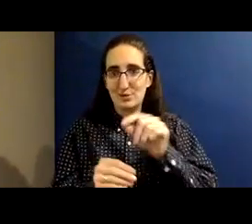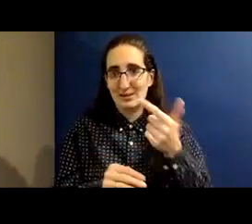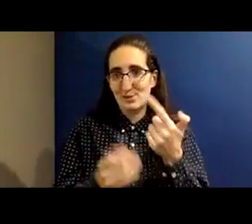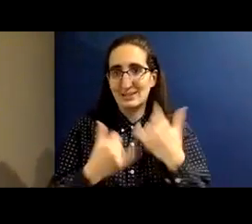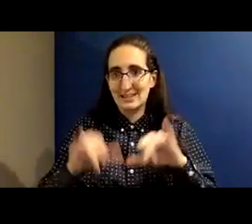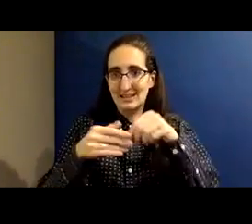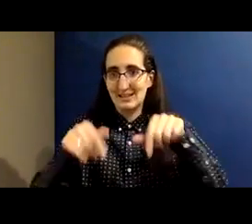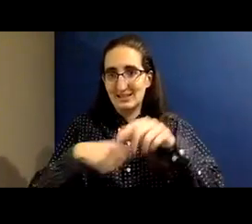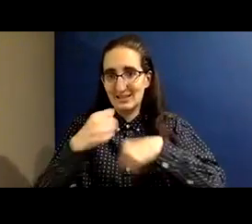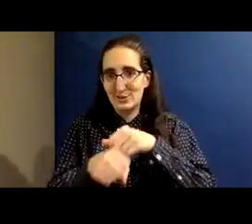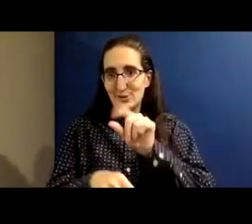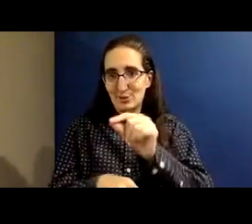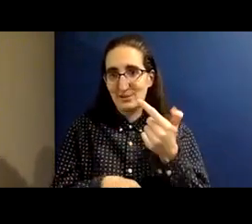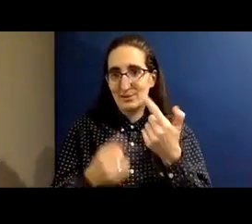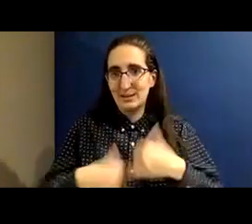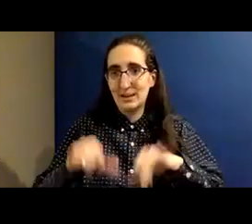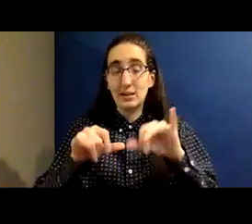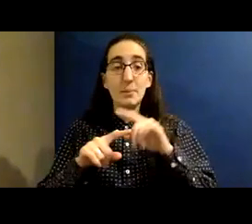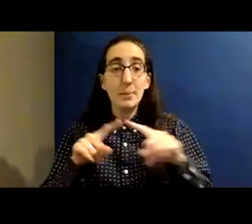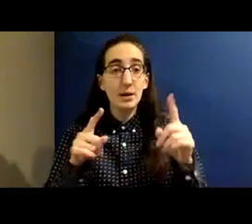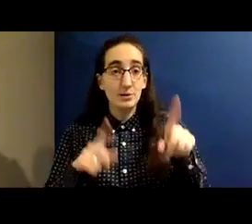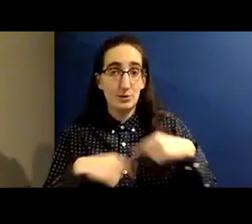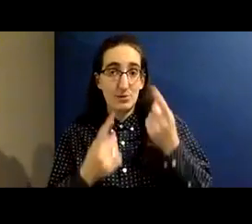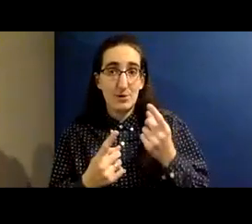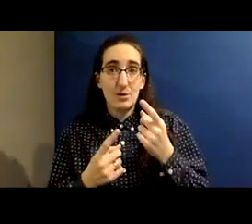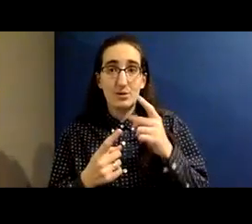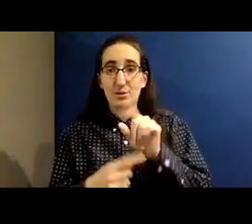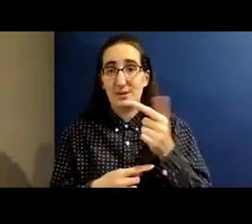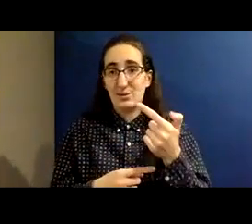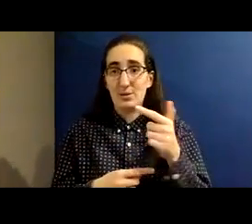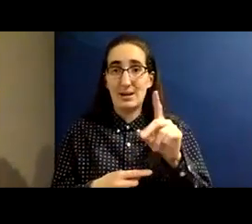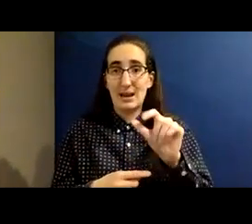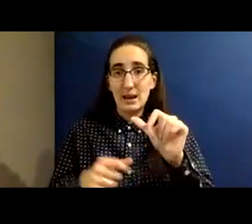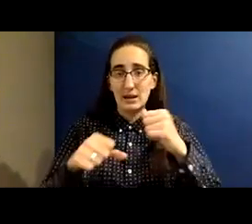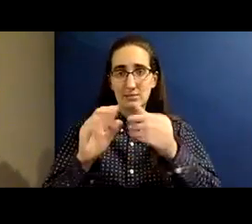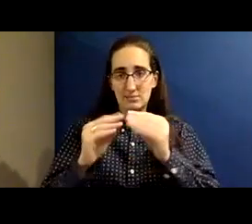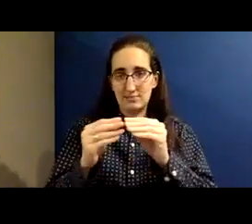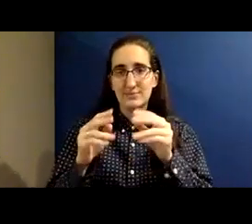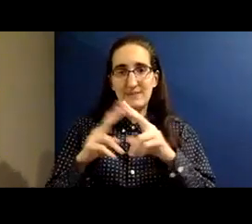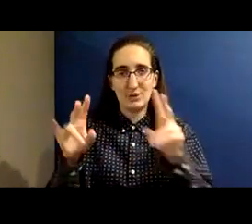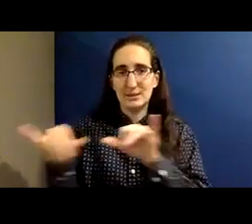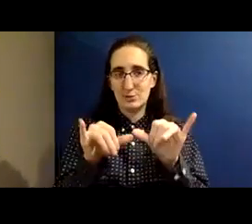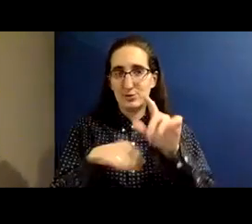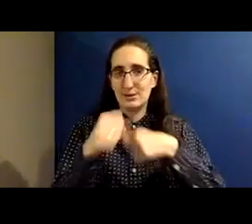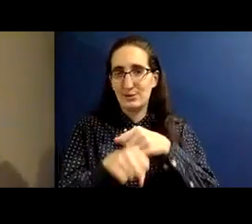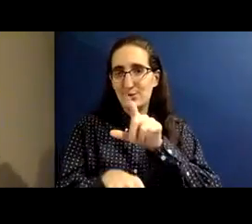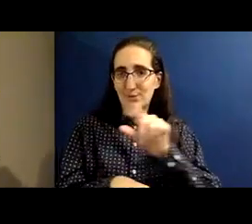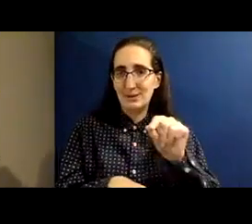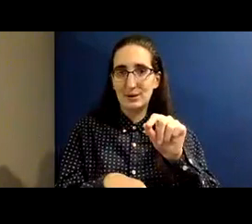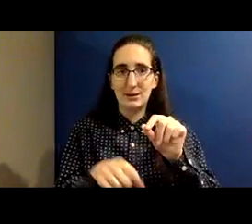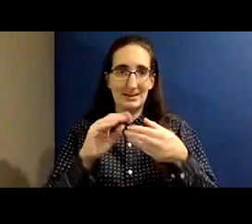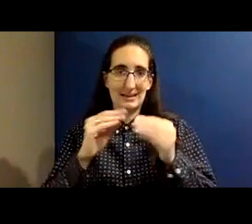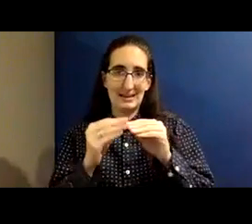in 2021. But so far, our 2021 data is very similar to our 2020 data